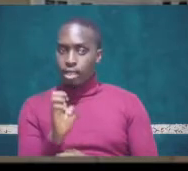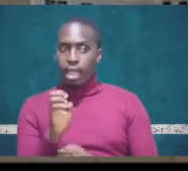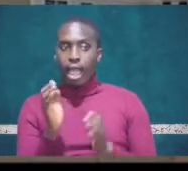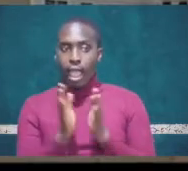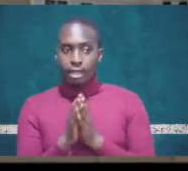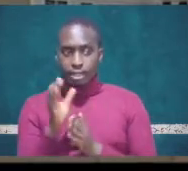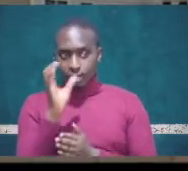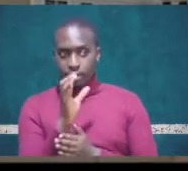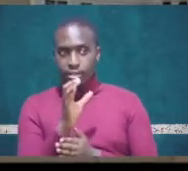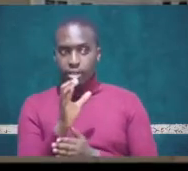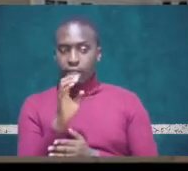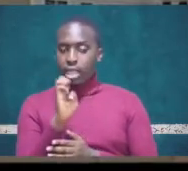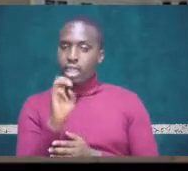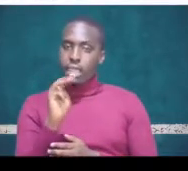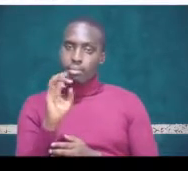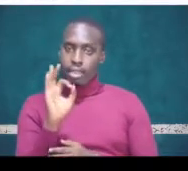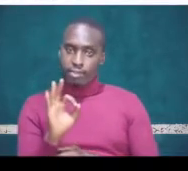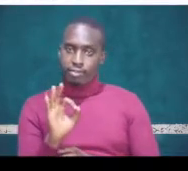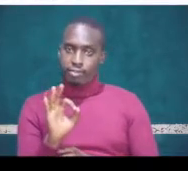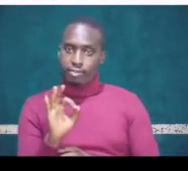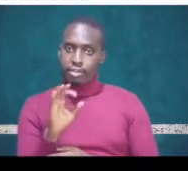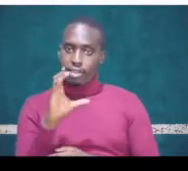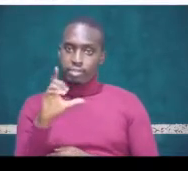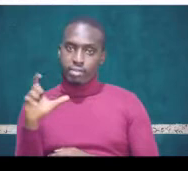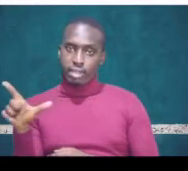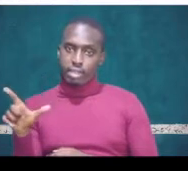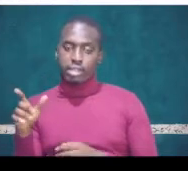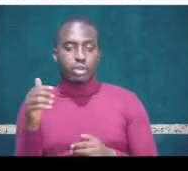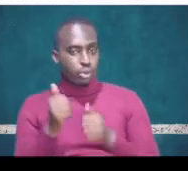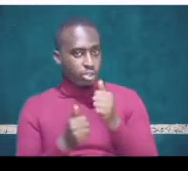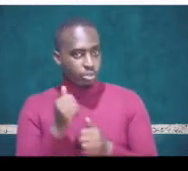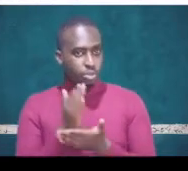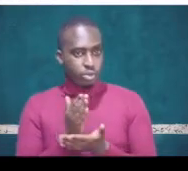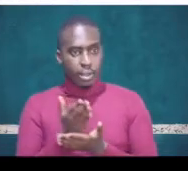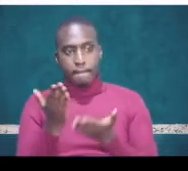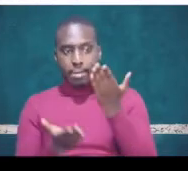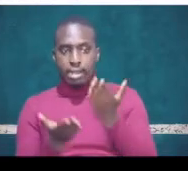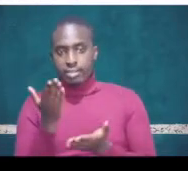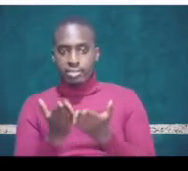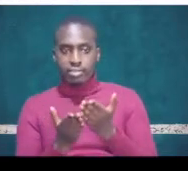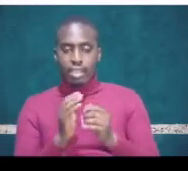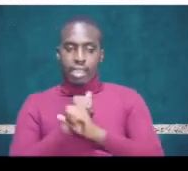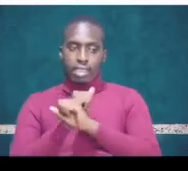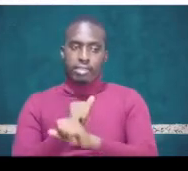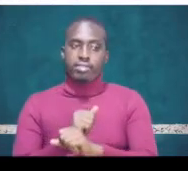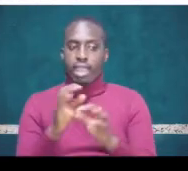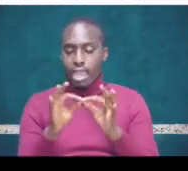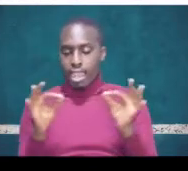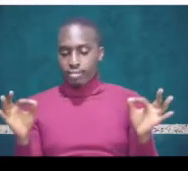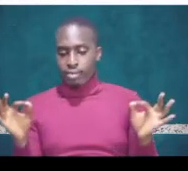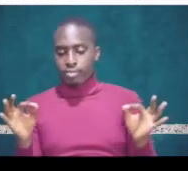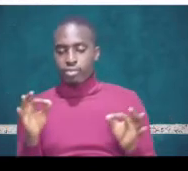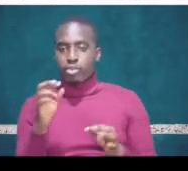Also, find the electromotive force of a cell which balances against a length of